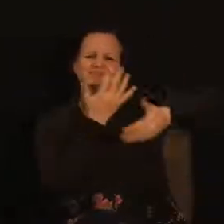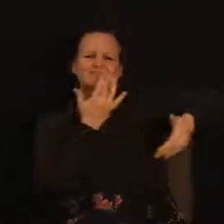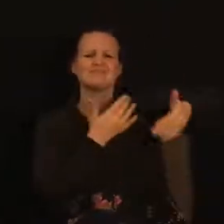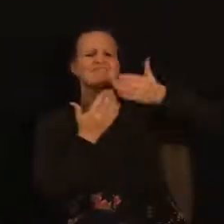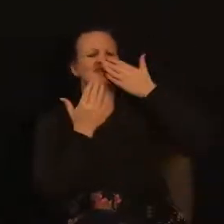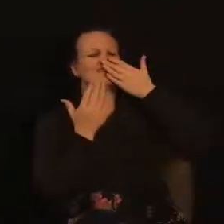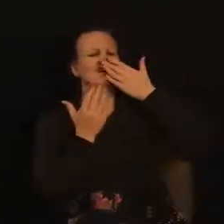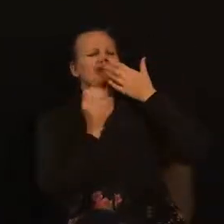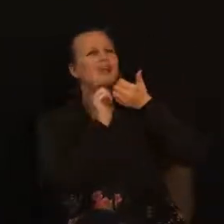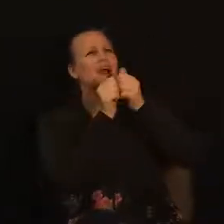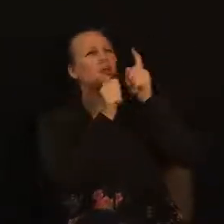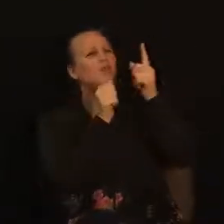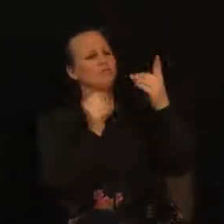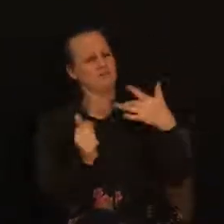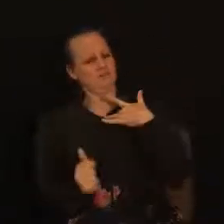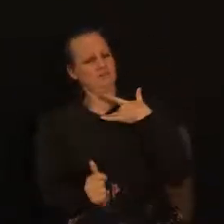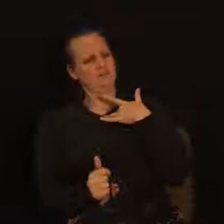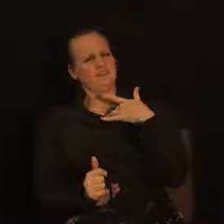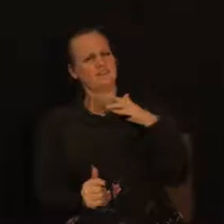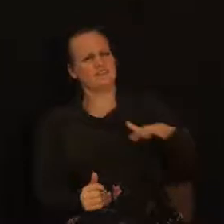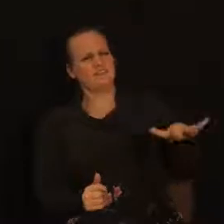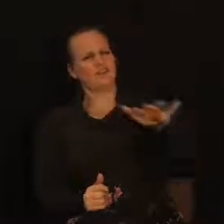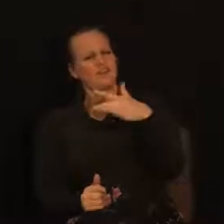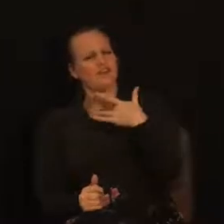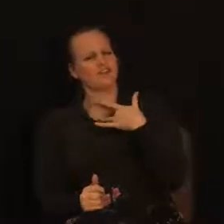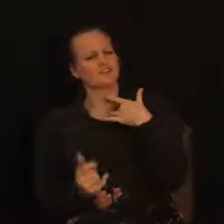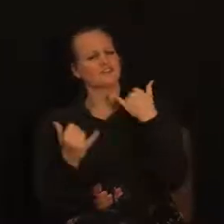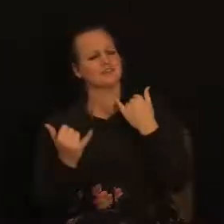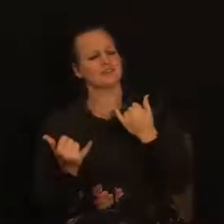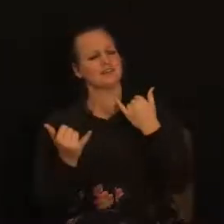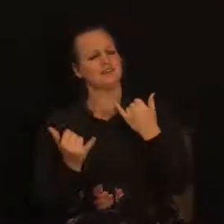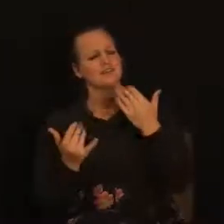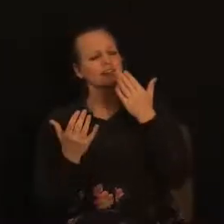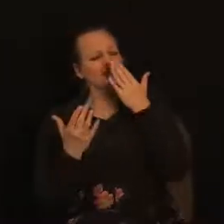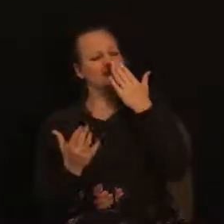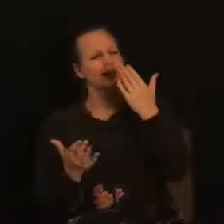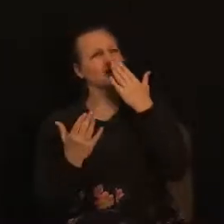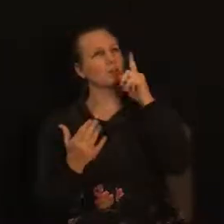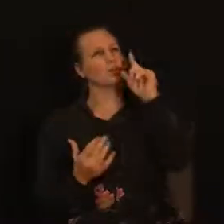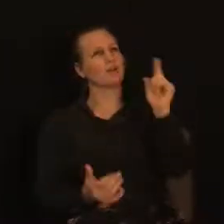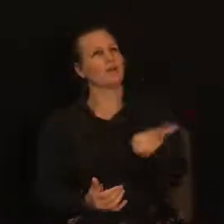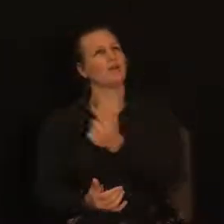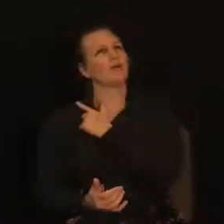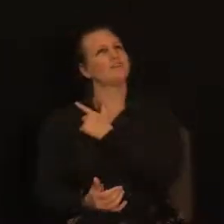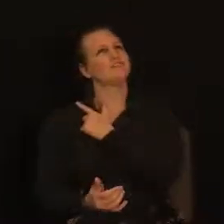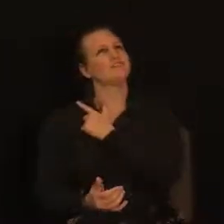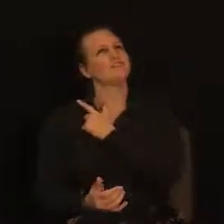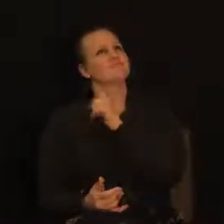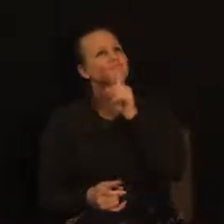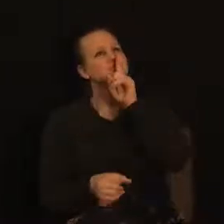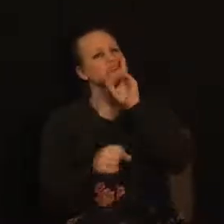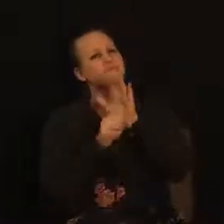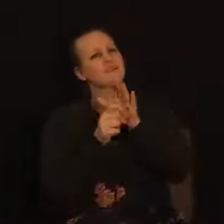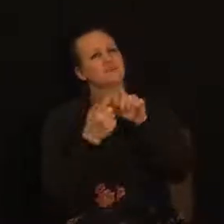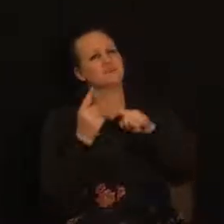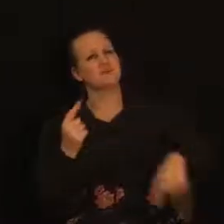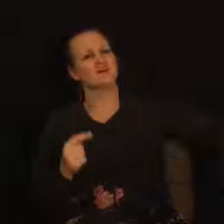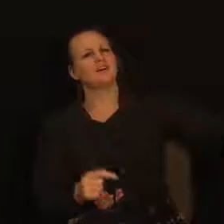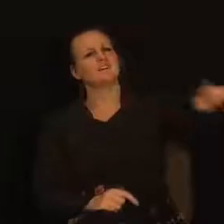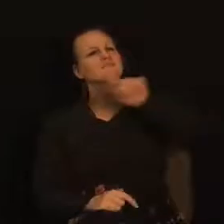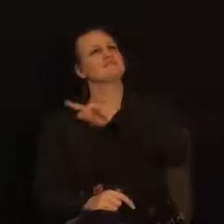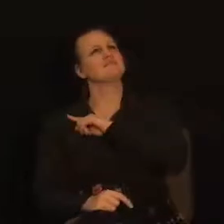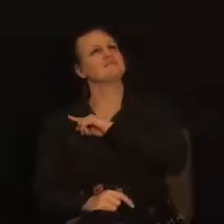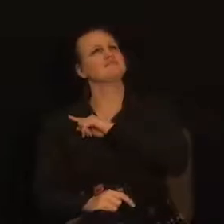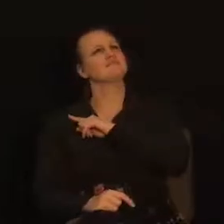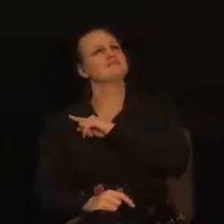already today, and for your faithfulness to us. And I just ask that you would continue to reveal yourself to